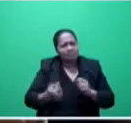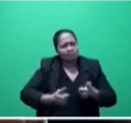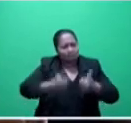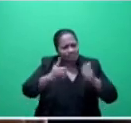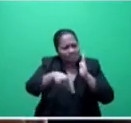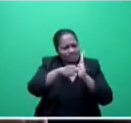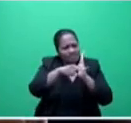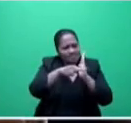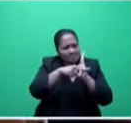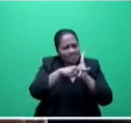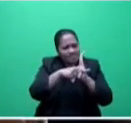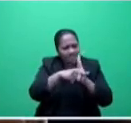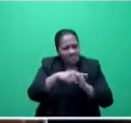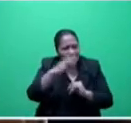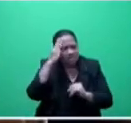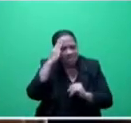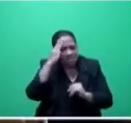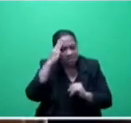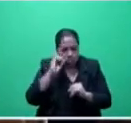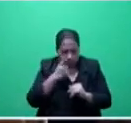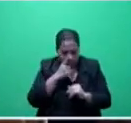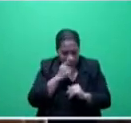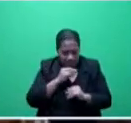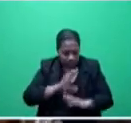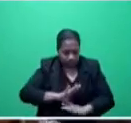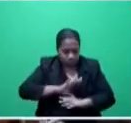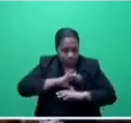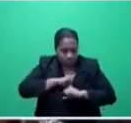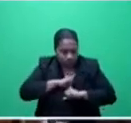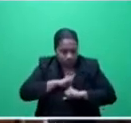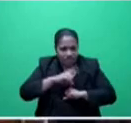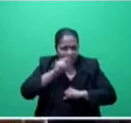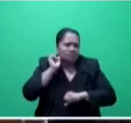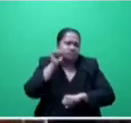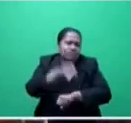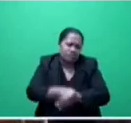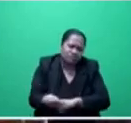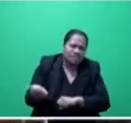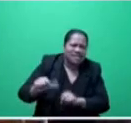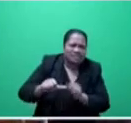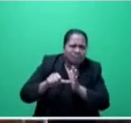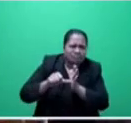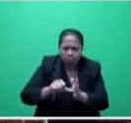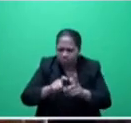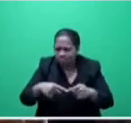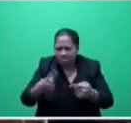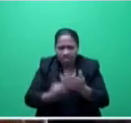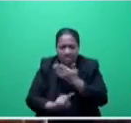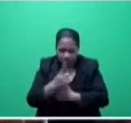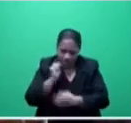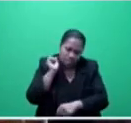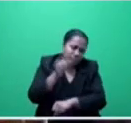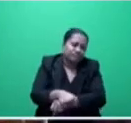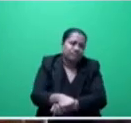so that we can have confidence in overcoming any difficulty. With positivity,